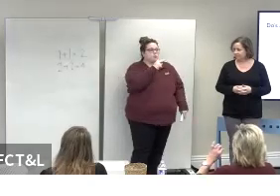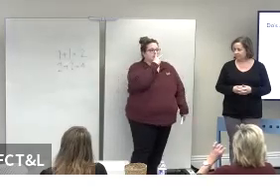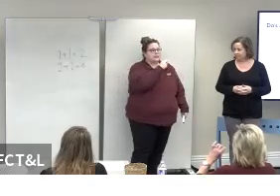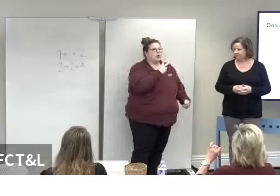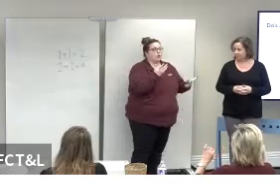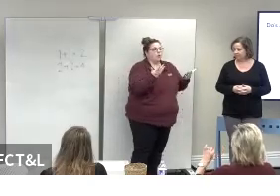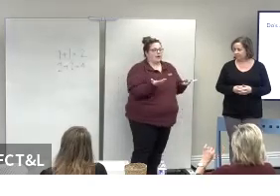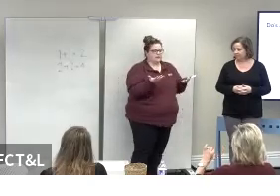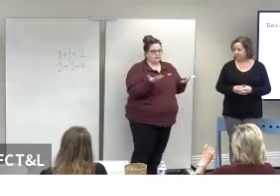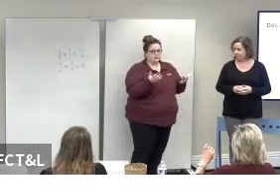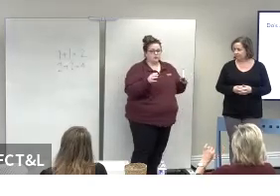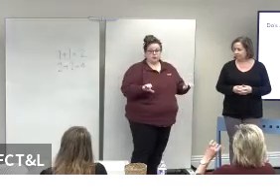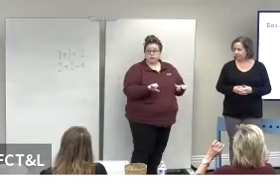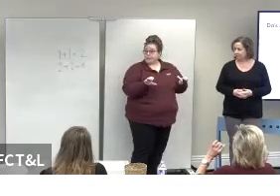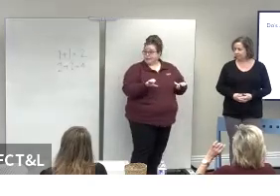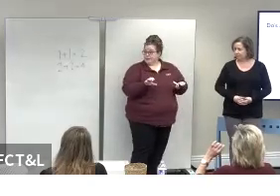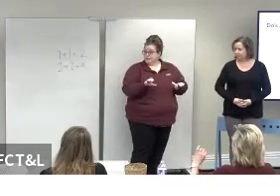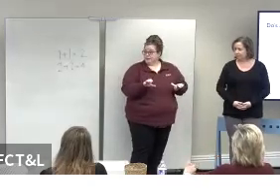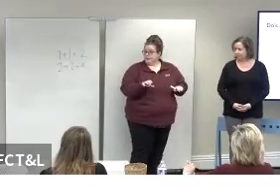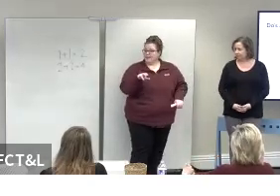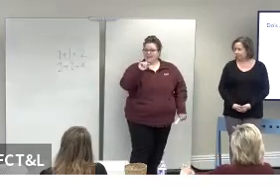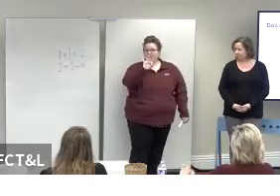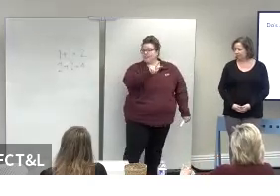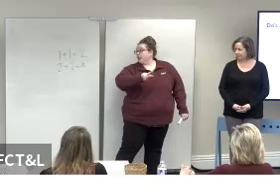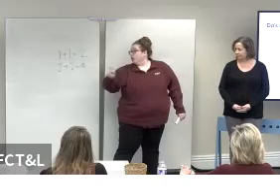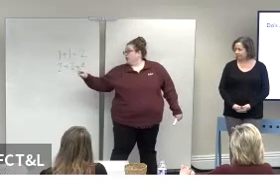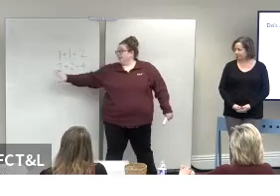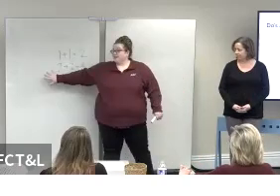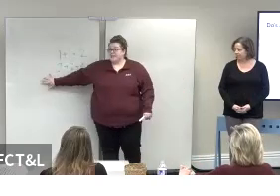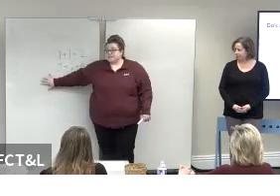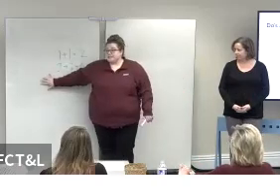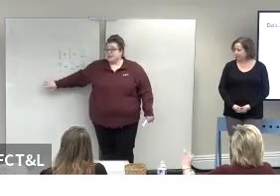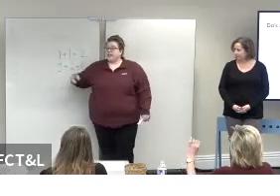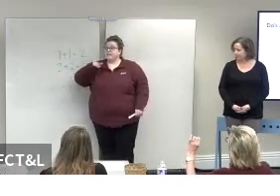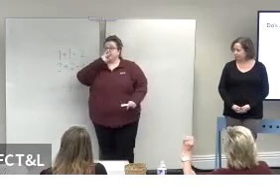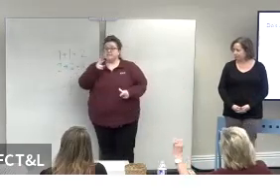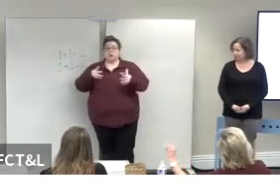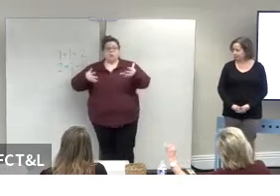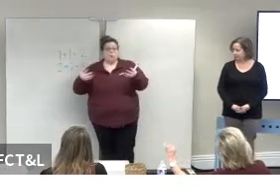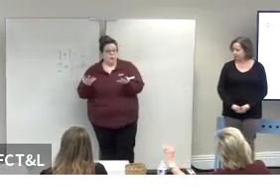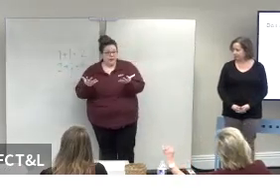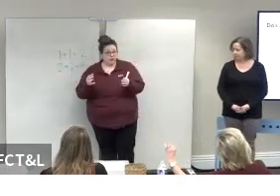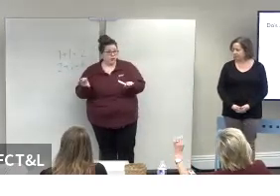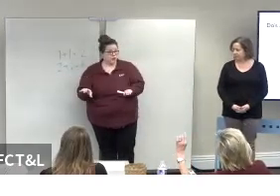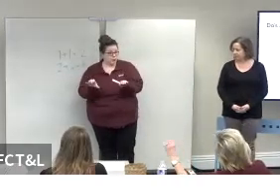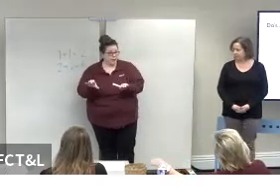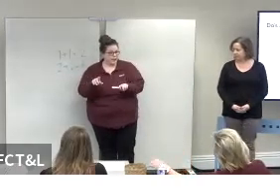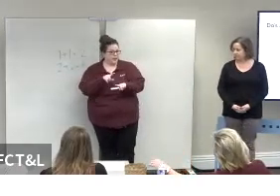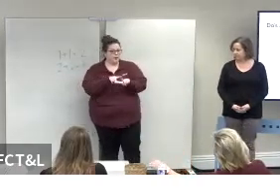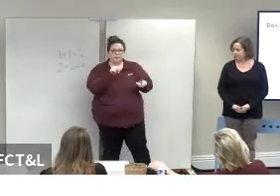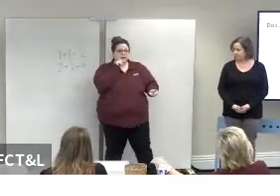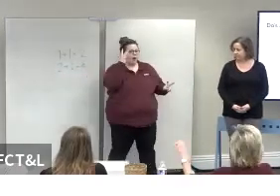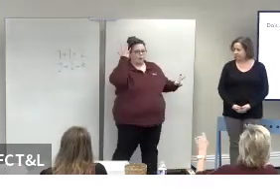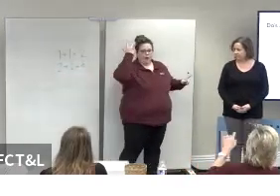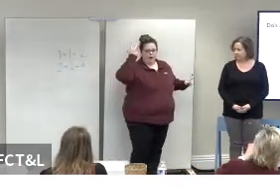they can see why you're doing this, but they don't see what you're doing, okay? And then if they look at the problem, they see what